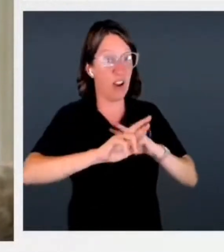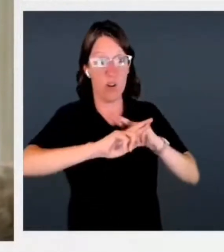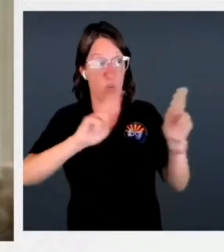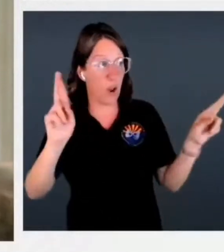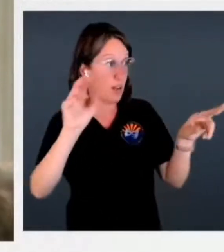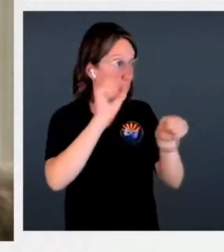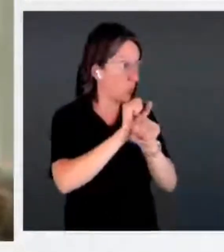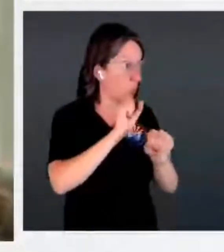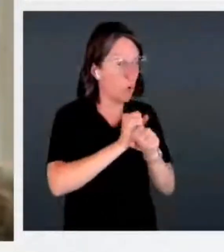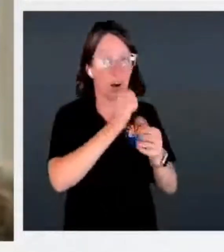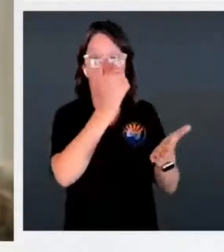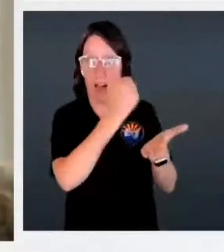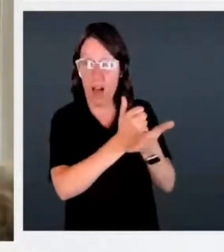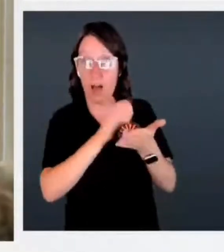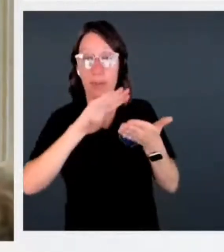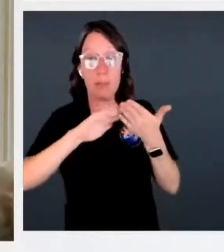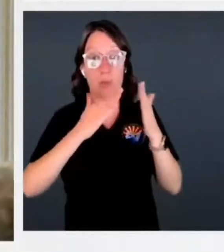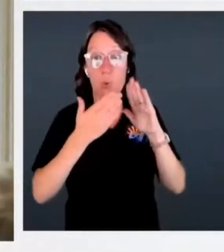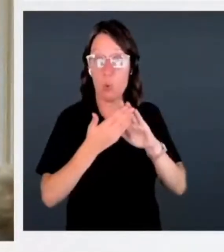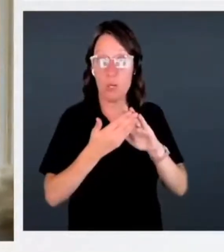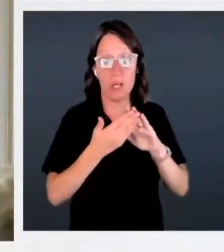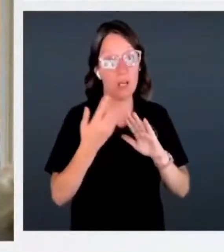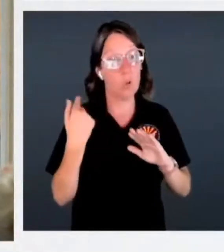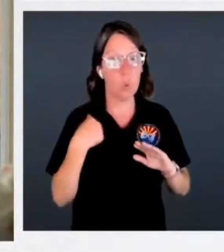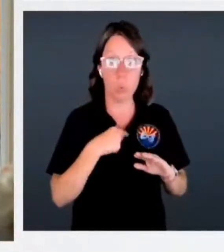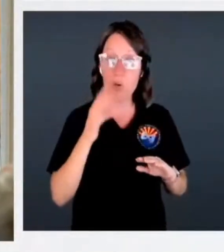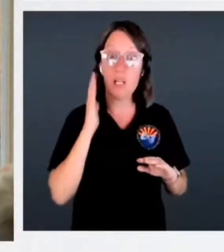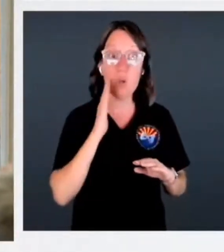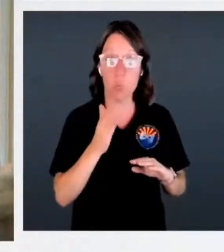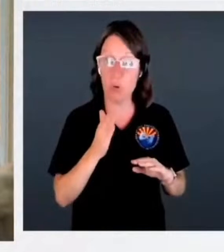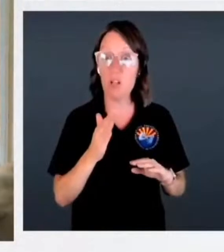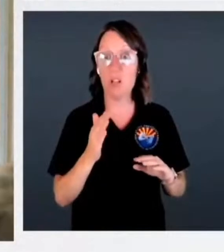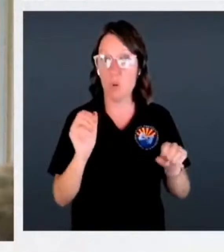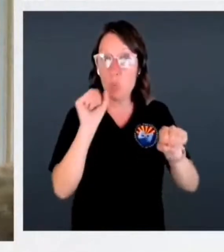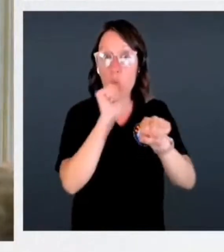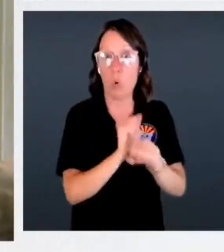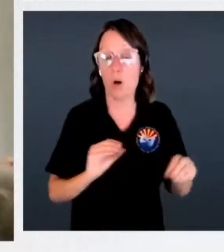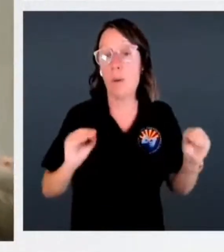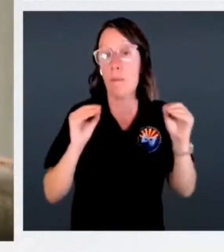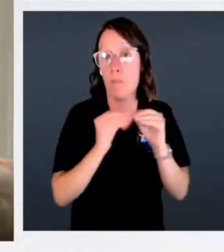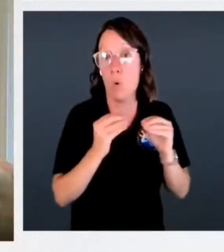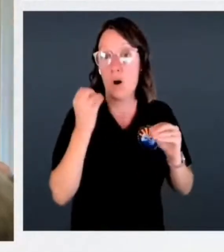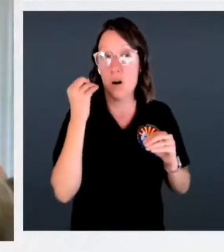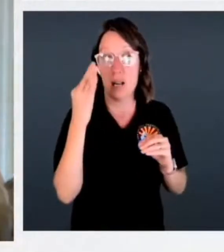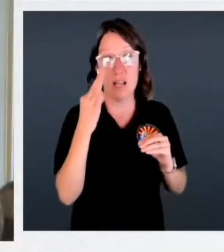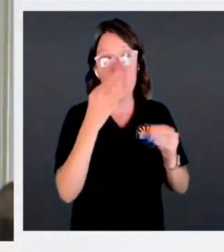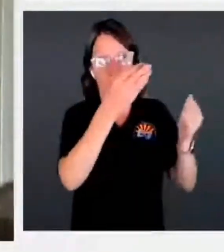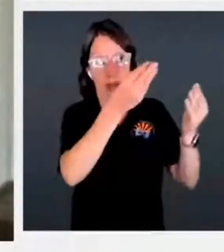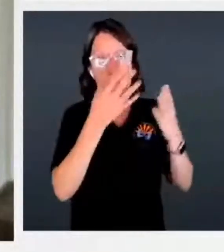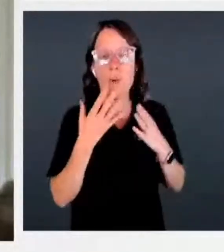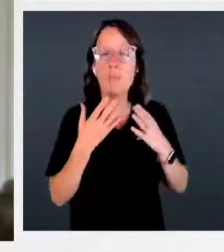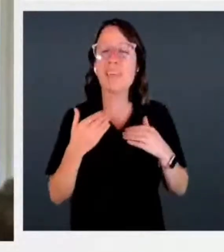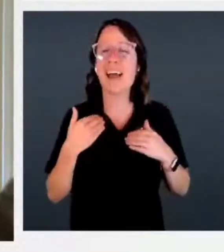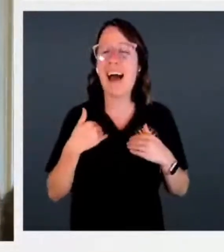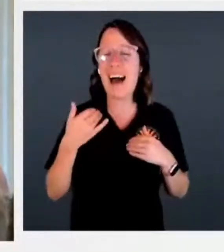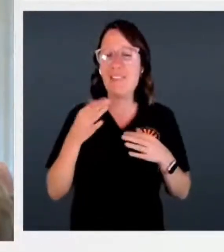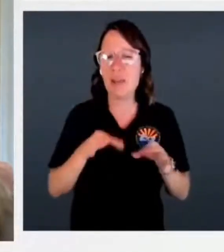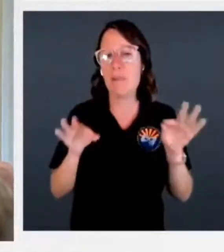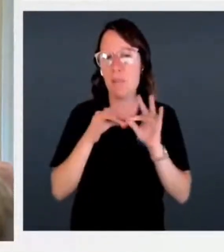is our community, is that we can jump in there and take care of that. So with that, I'm going to give you 2 really important phone numbers. So